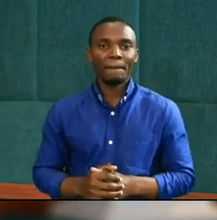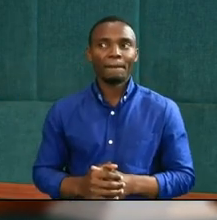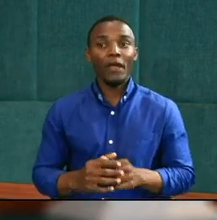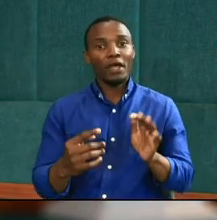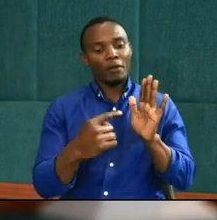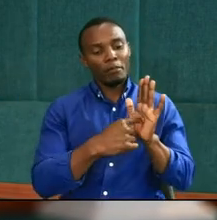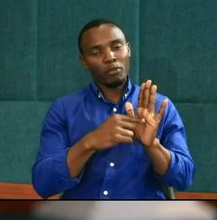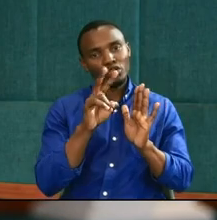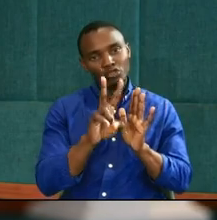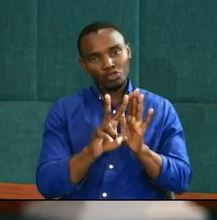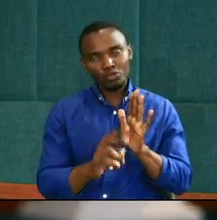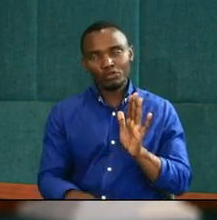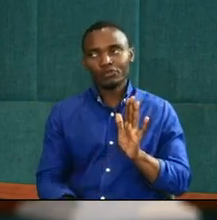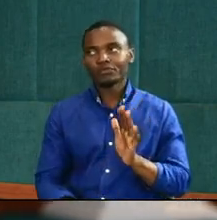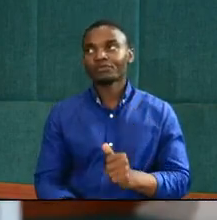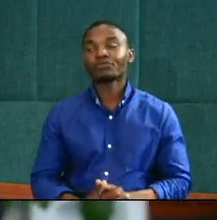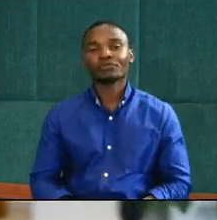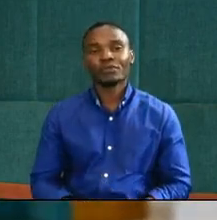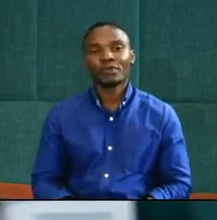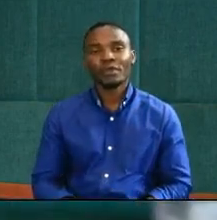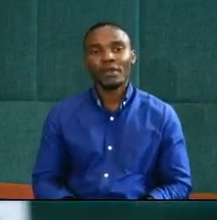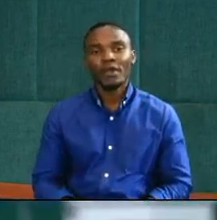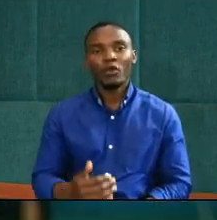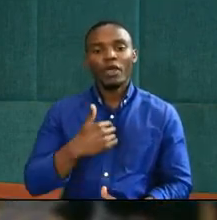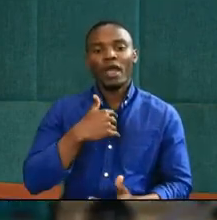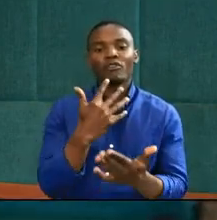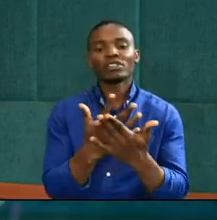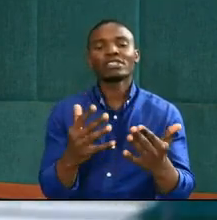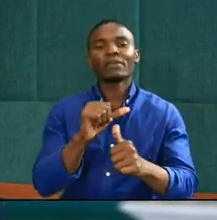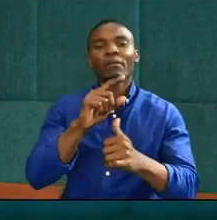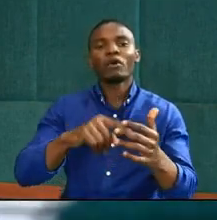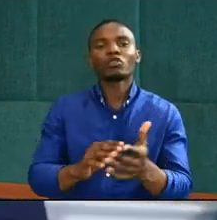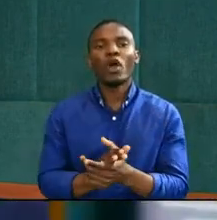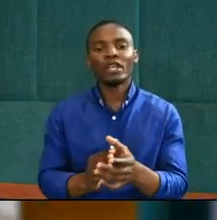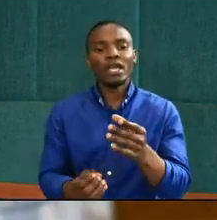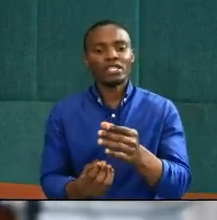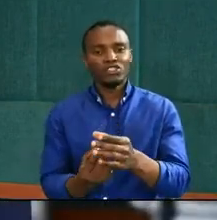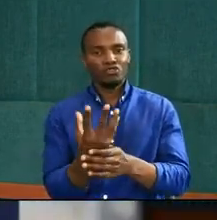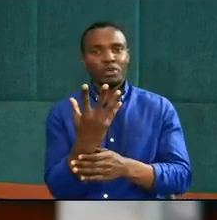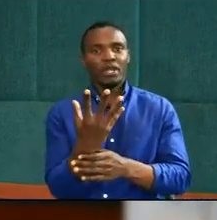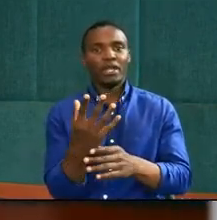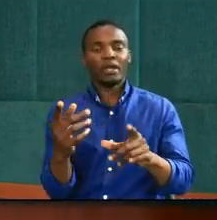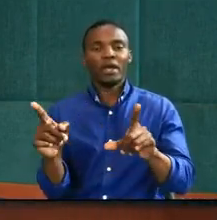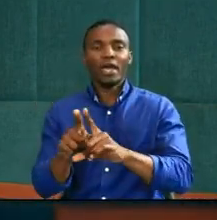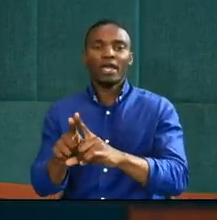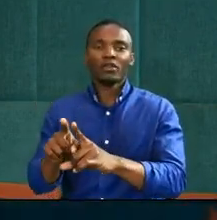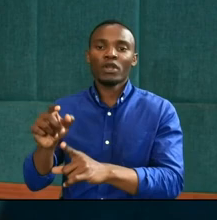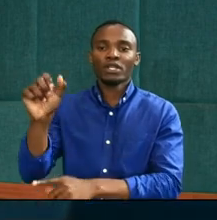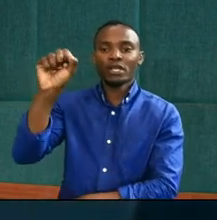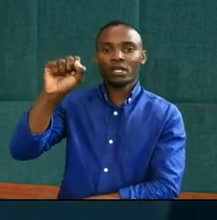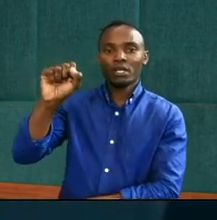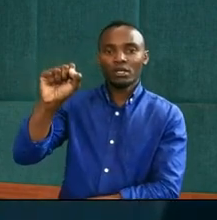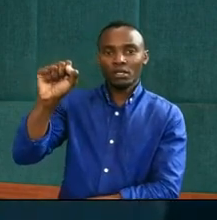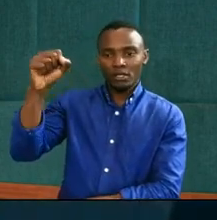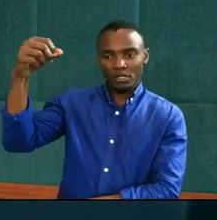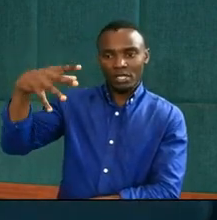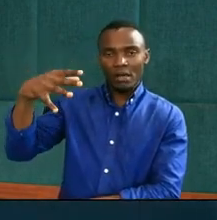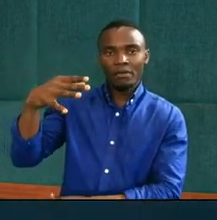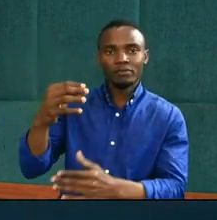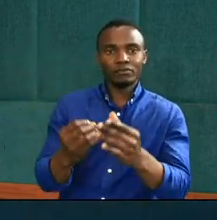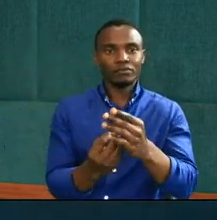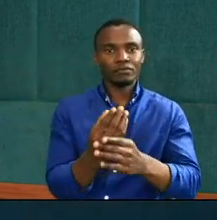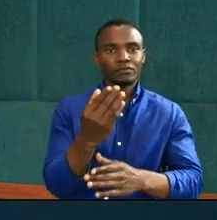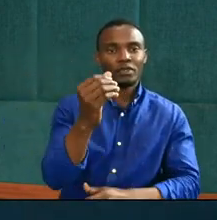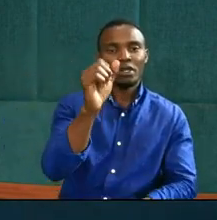Point two. Don't miss this. There's something about spring and summer, and that is,